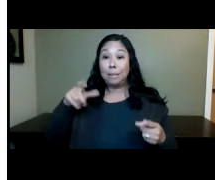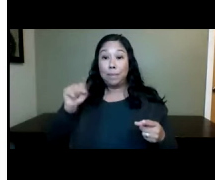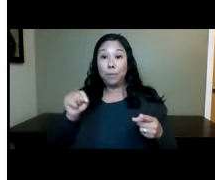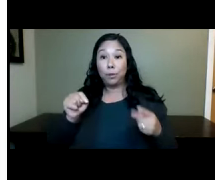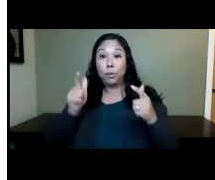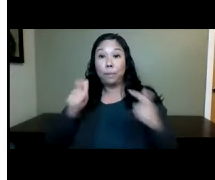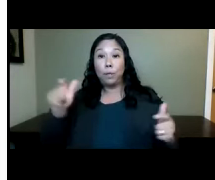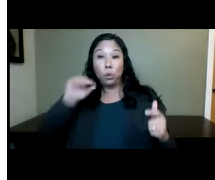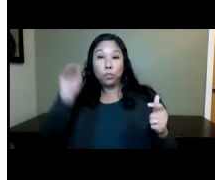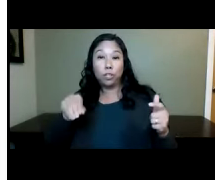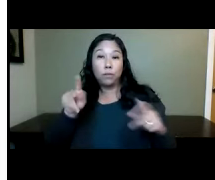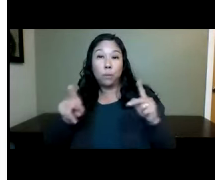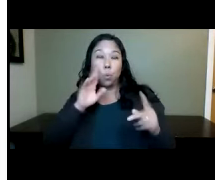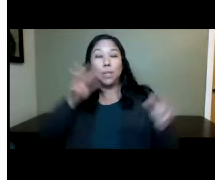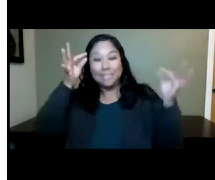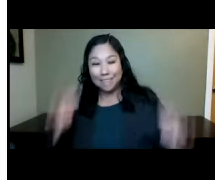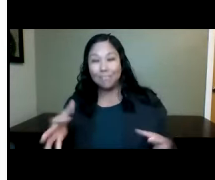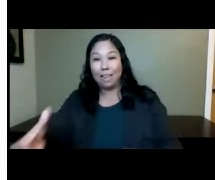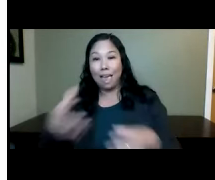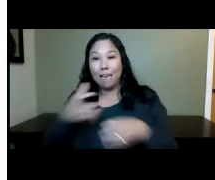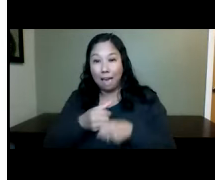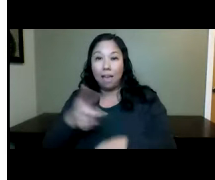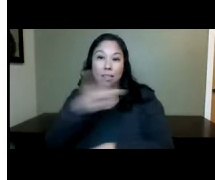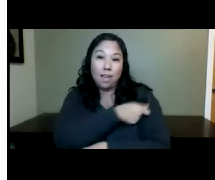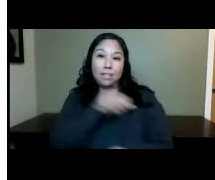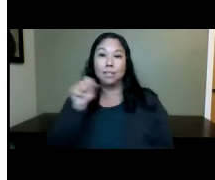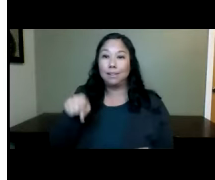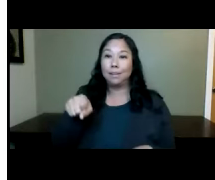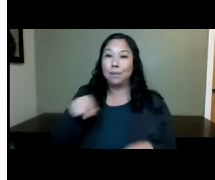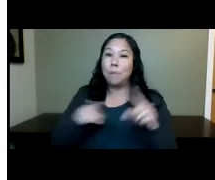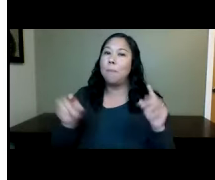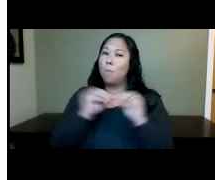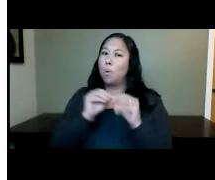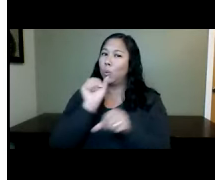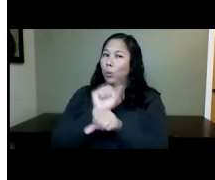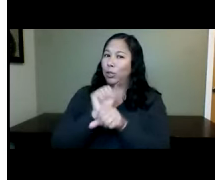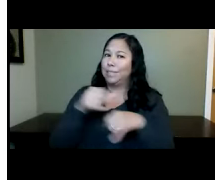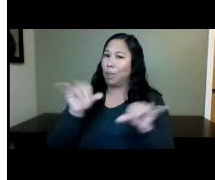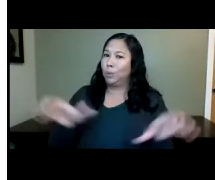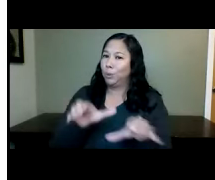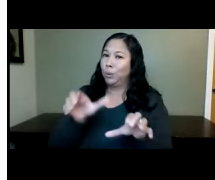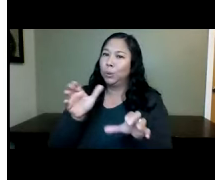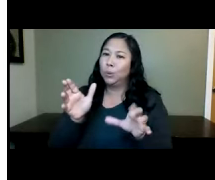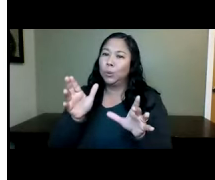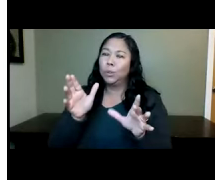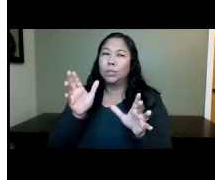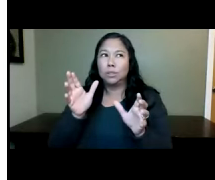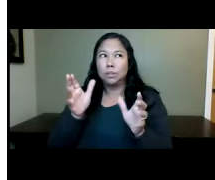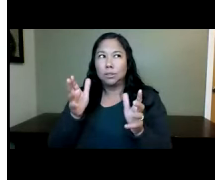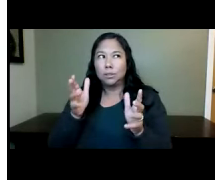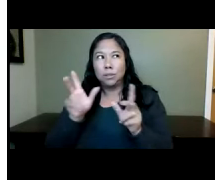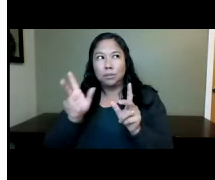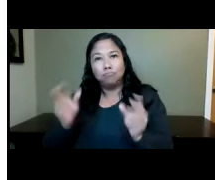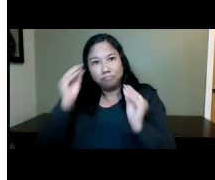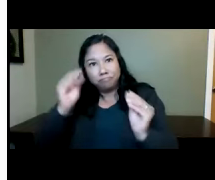who will definitely get the vaccine. But there's a lot more work to be done for people to understand why they should get the vaccine and what they should know